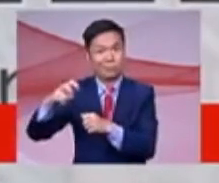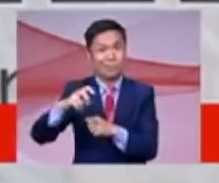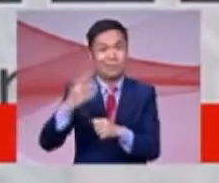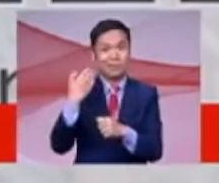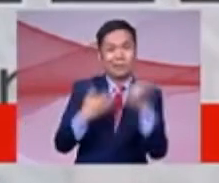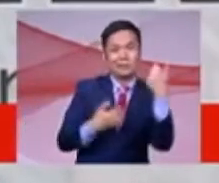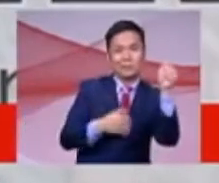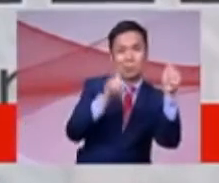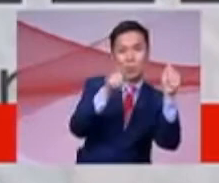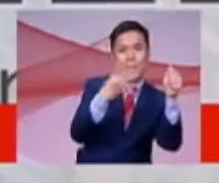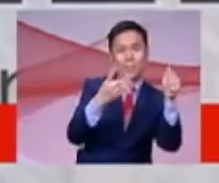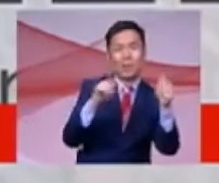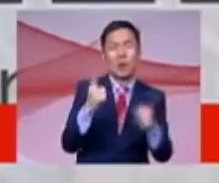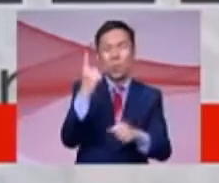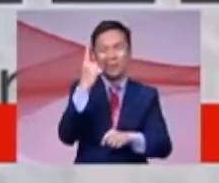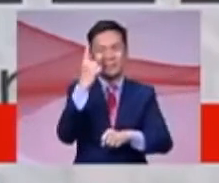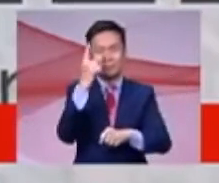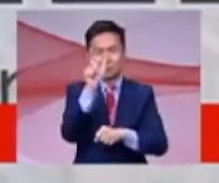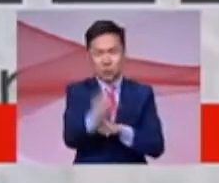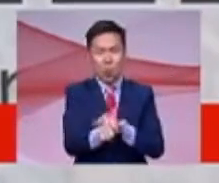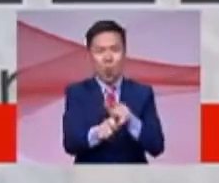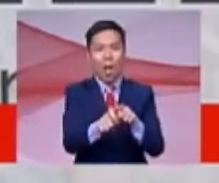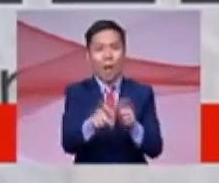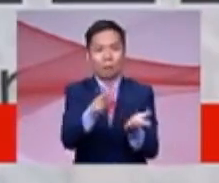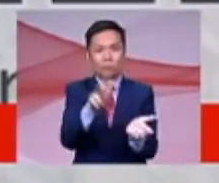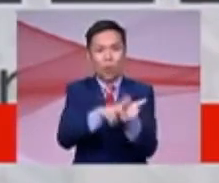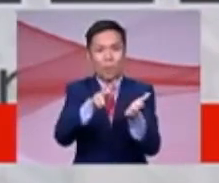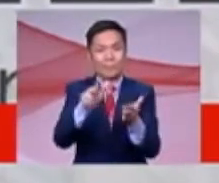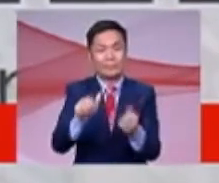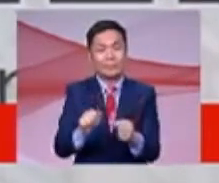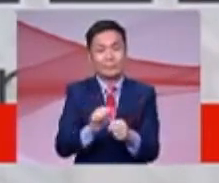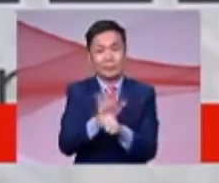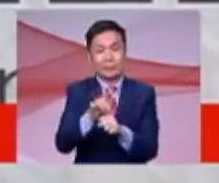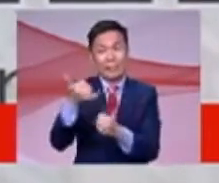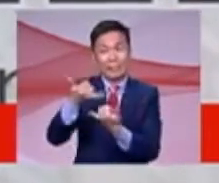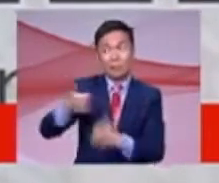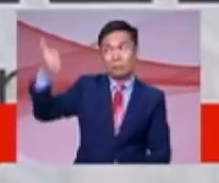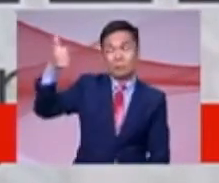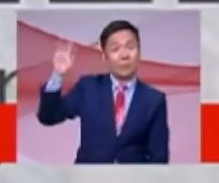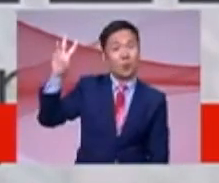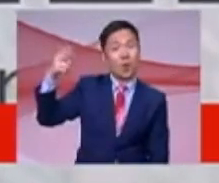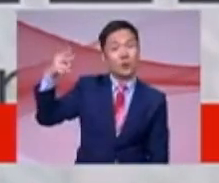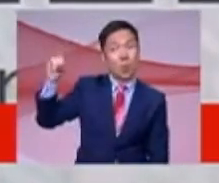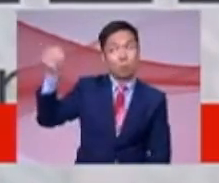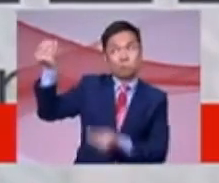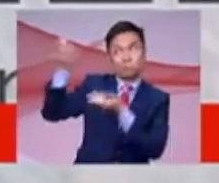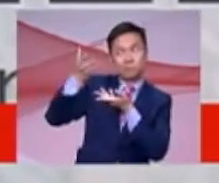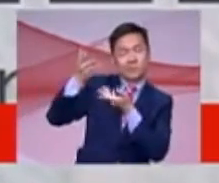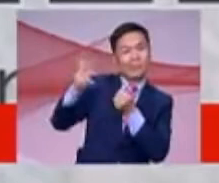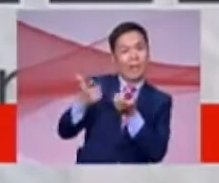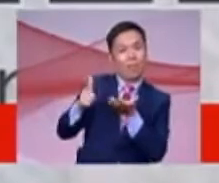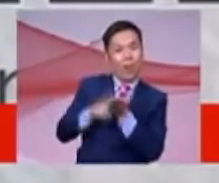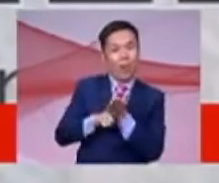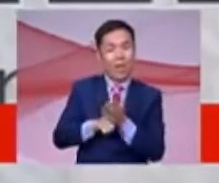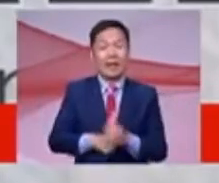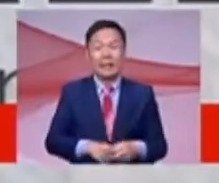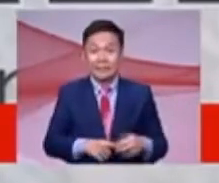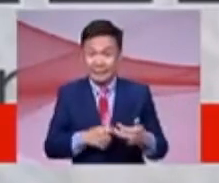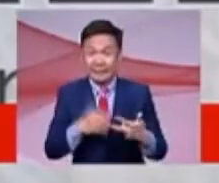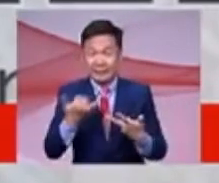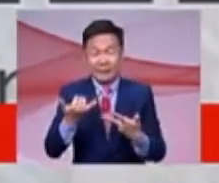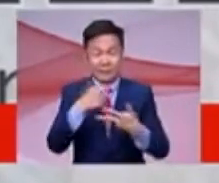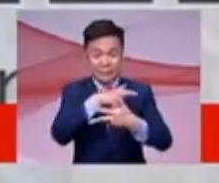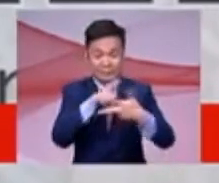only have one case. So we are waiting for the reports from a World Health Organization. So far, there are only three strains